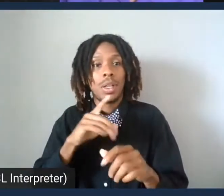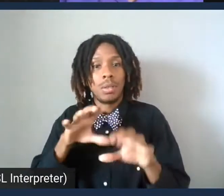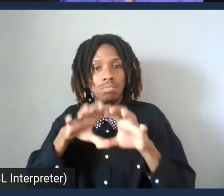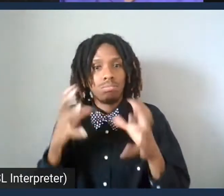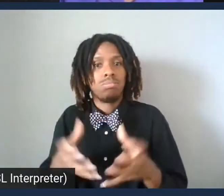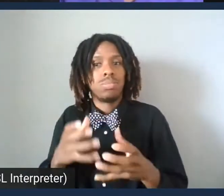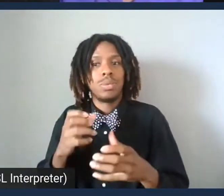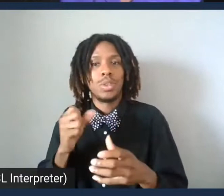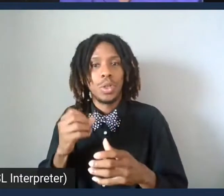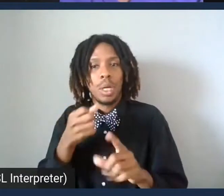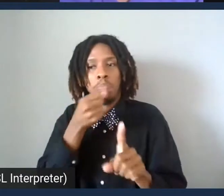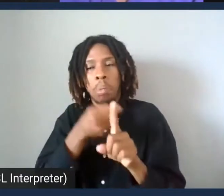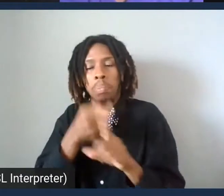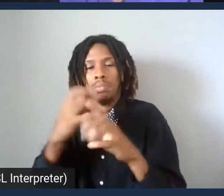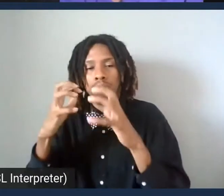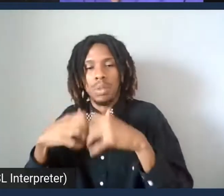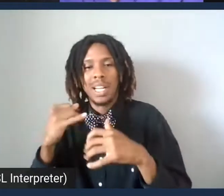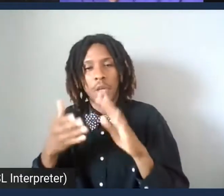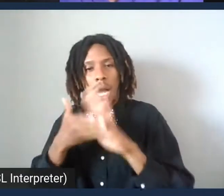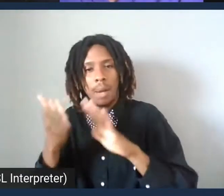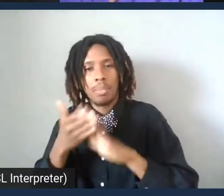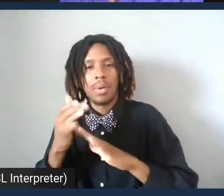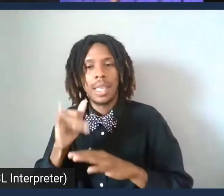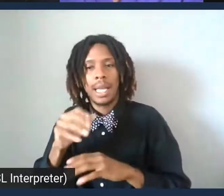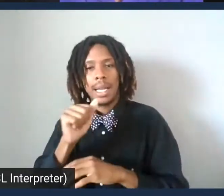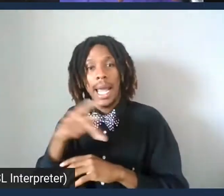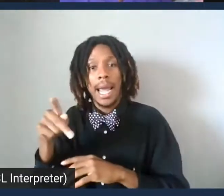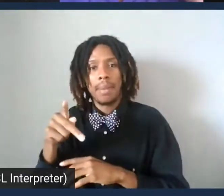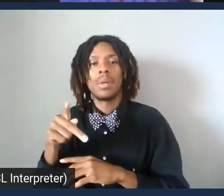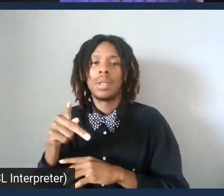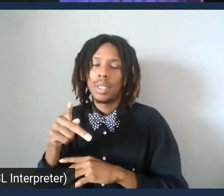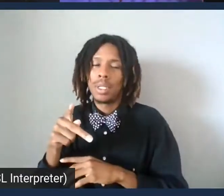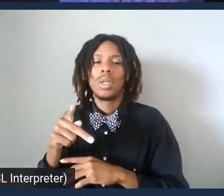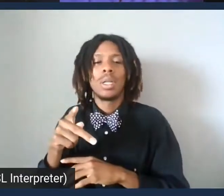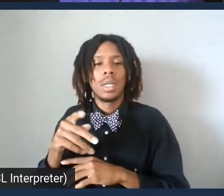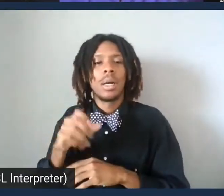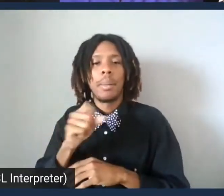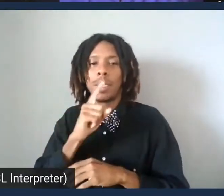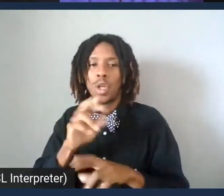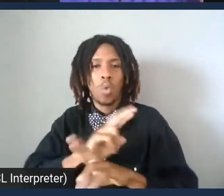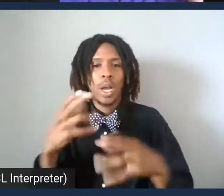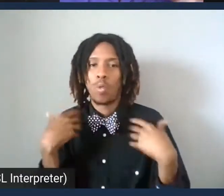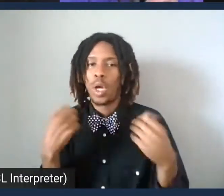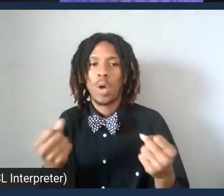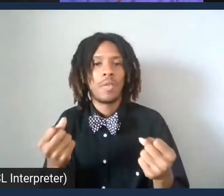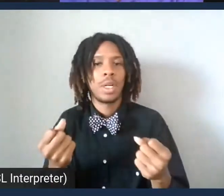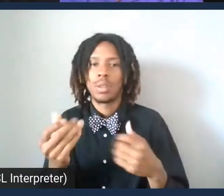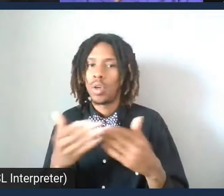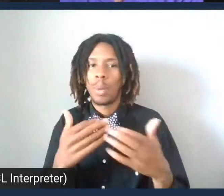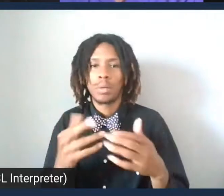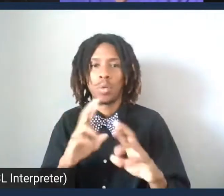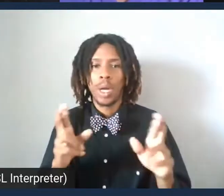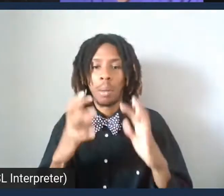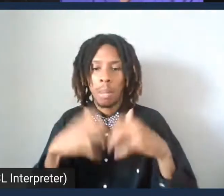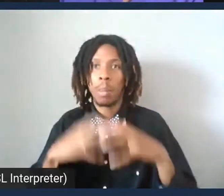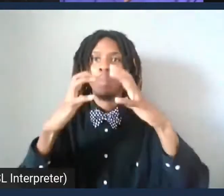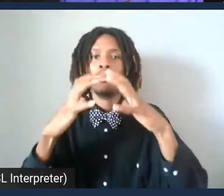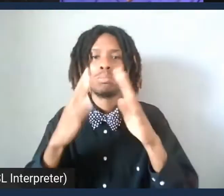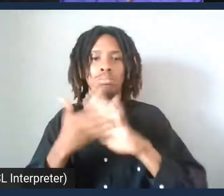nation and things like that. So if you're operating such an app, you want to make sure that you're ready for recovery no matter what. So you would want